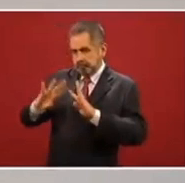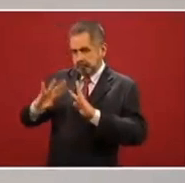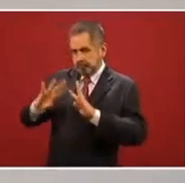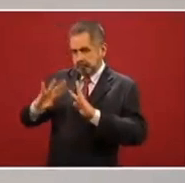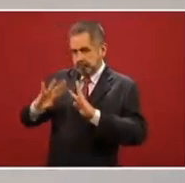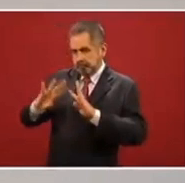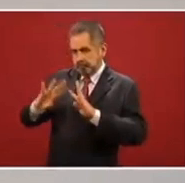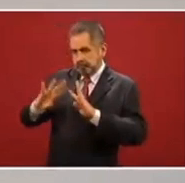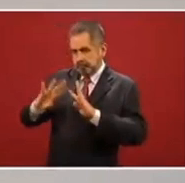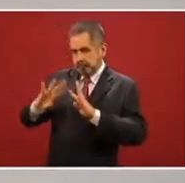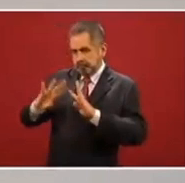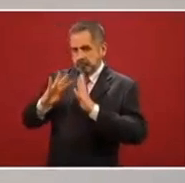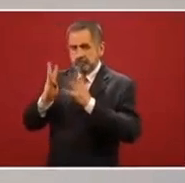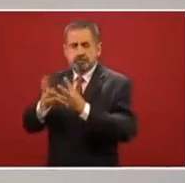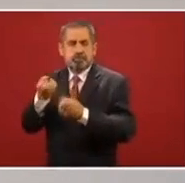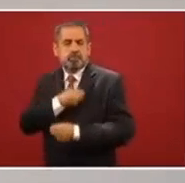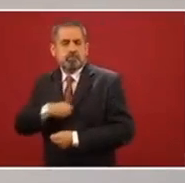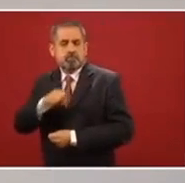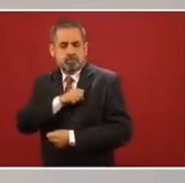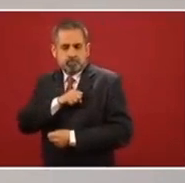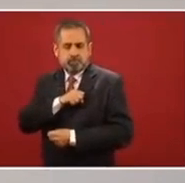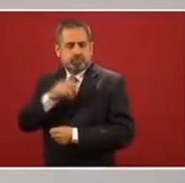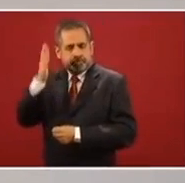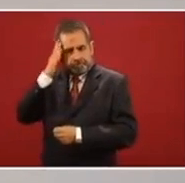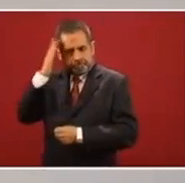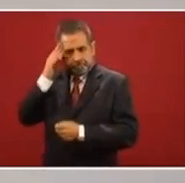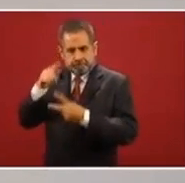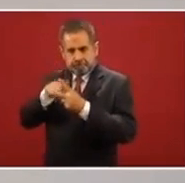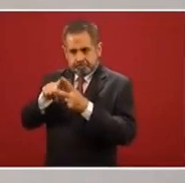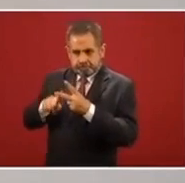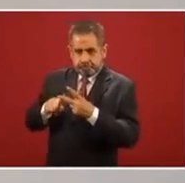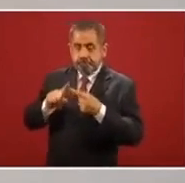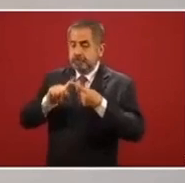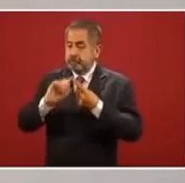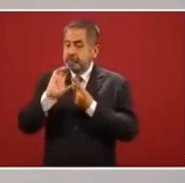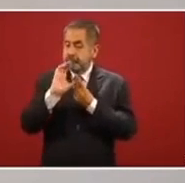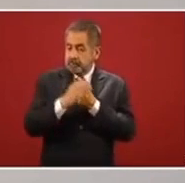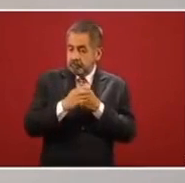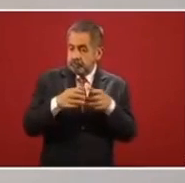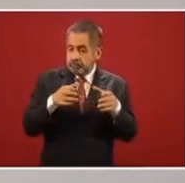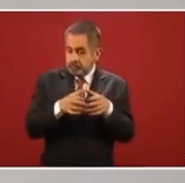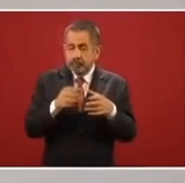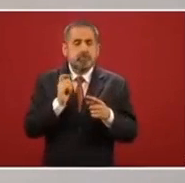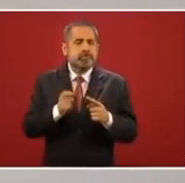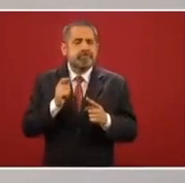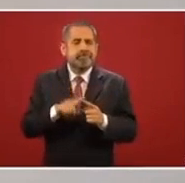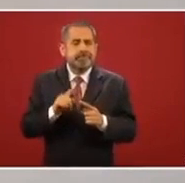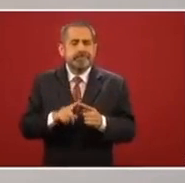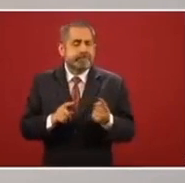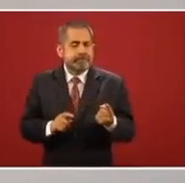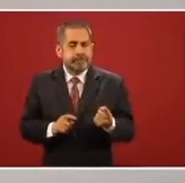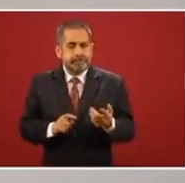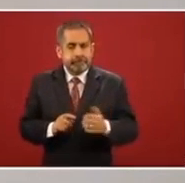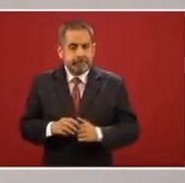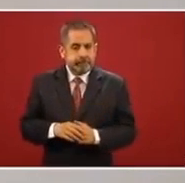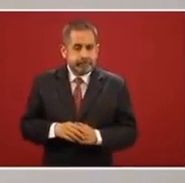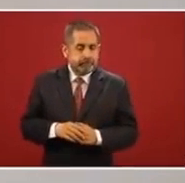General Safety. El Comité Nacional para la Seguridad en Salud es una entidad que